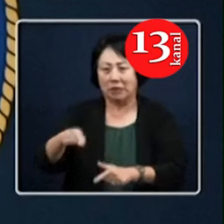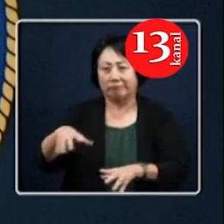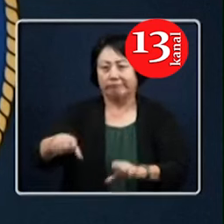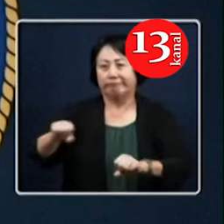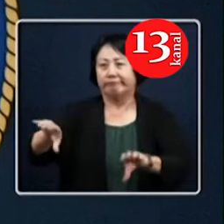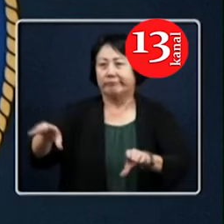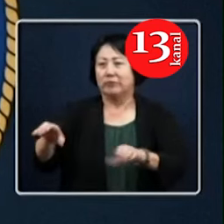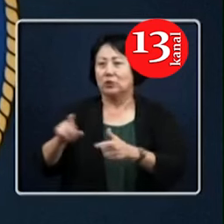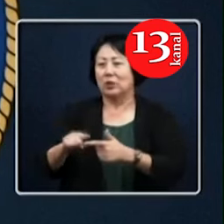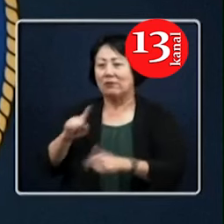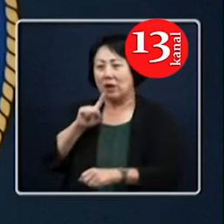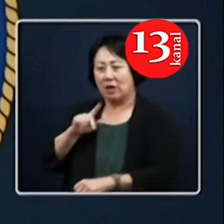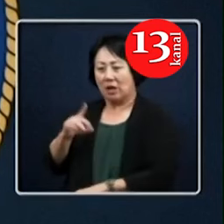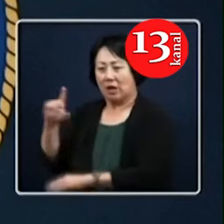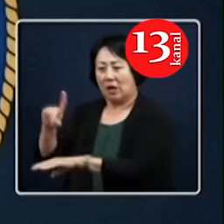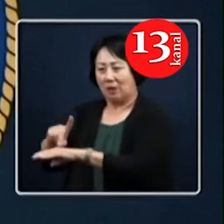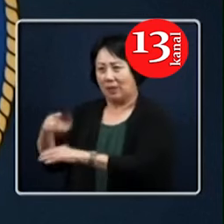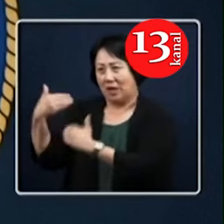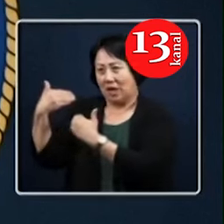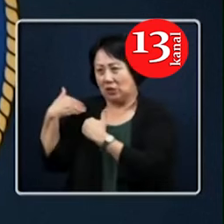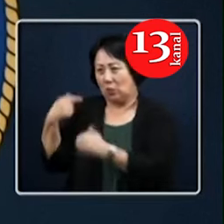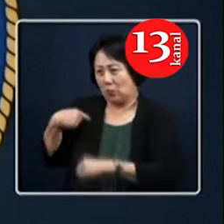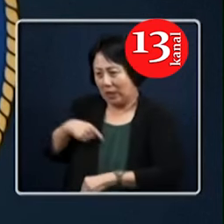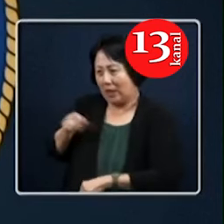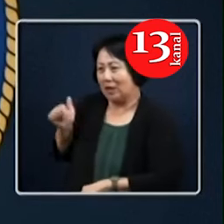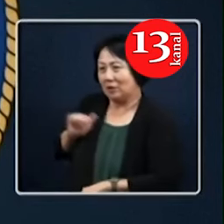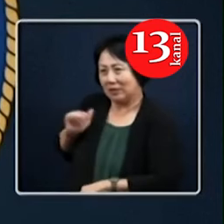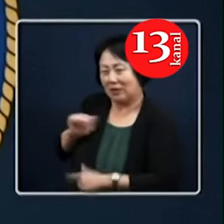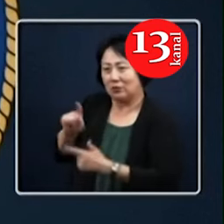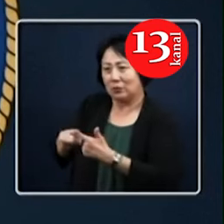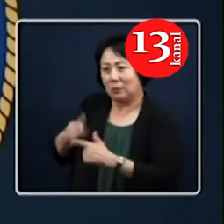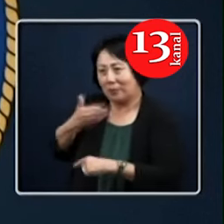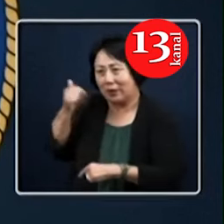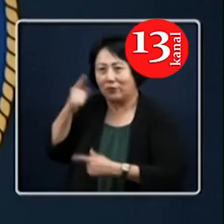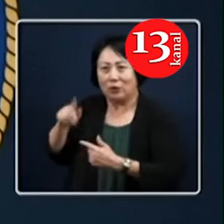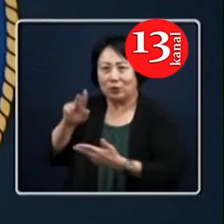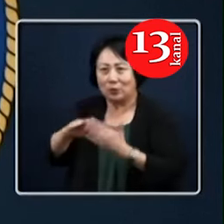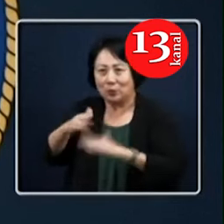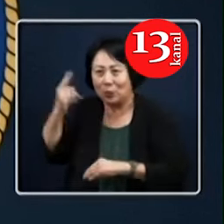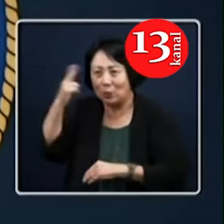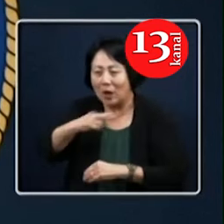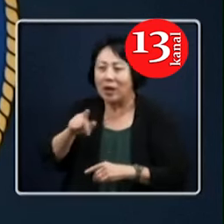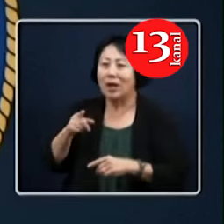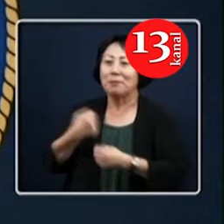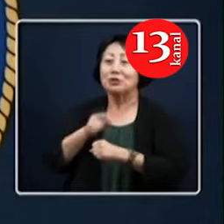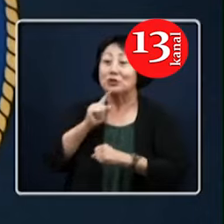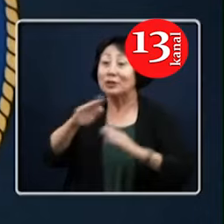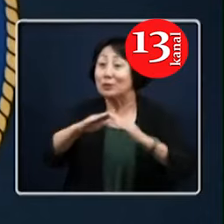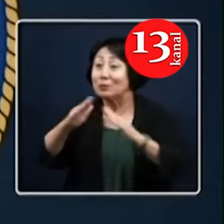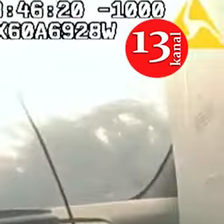to do better and to be better and make sure our communities grow and are built better.